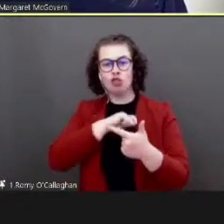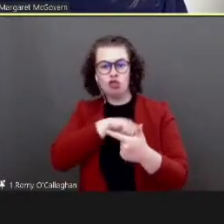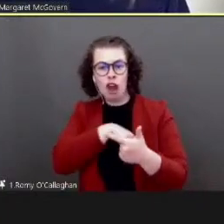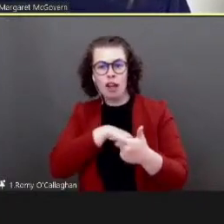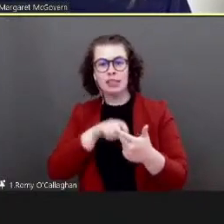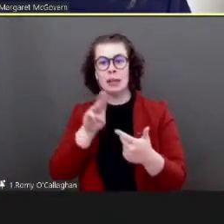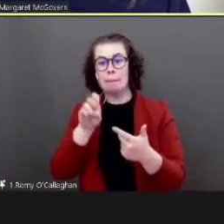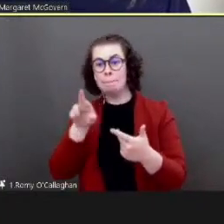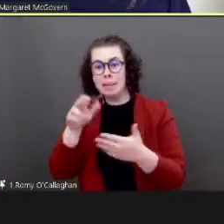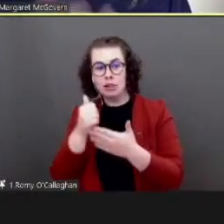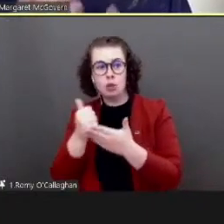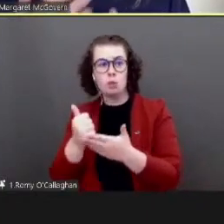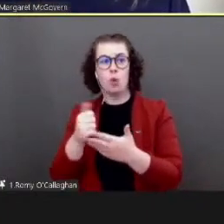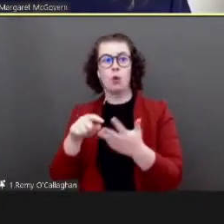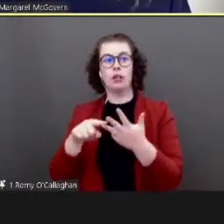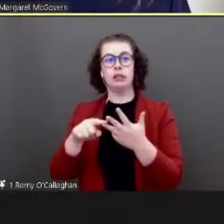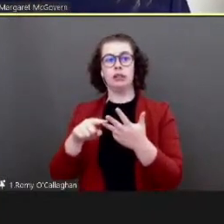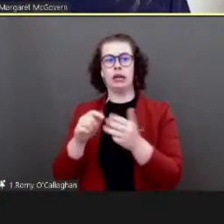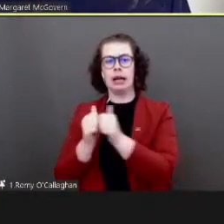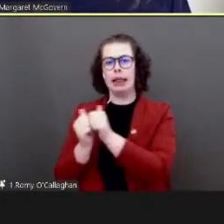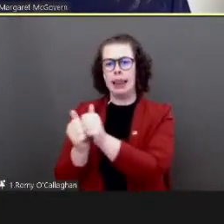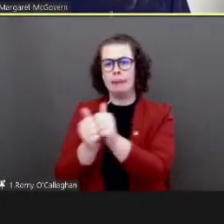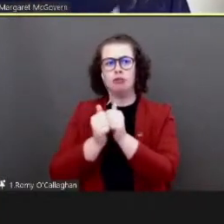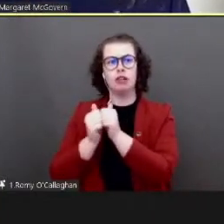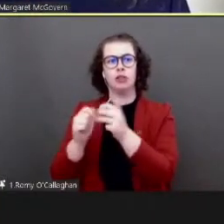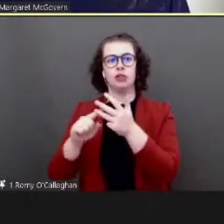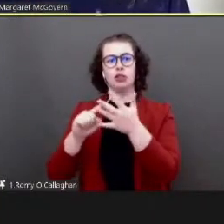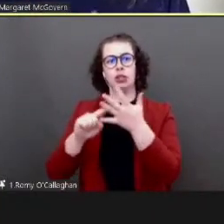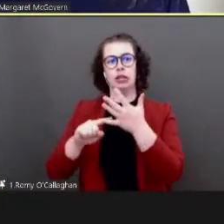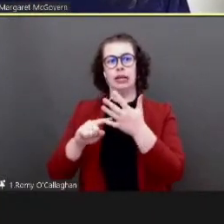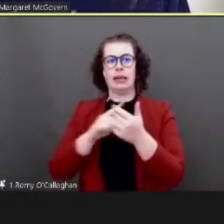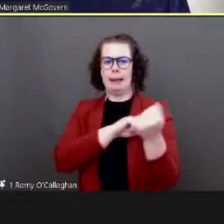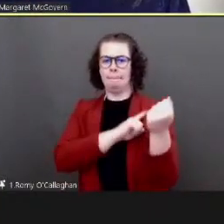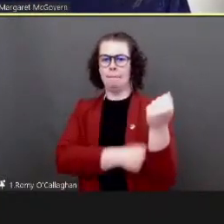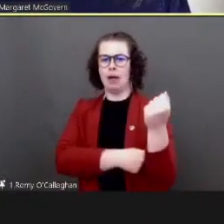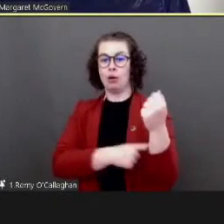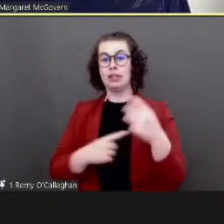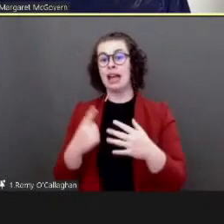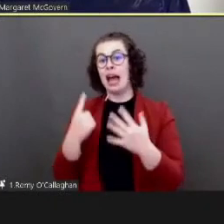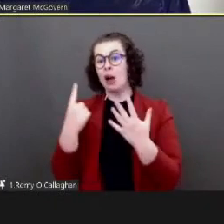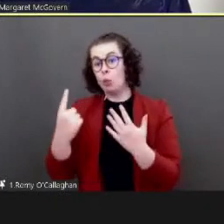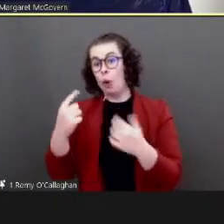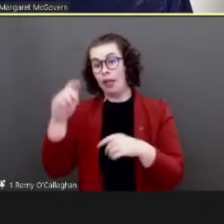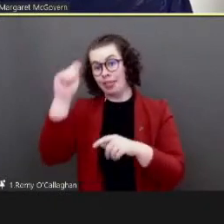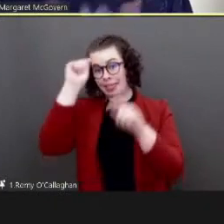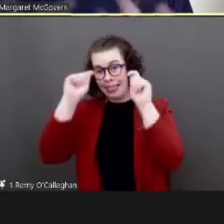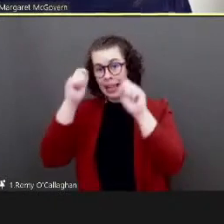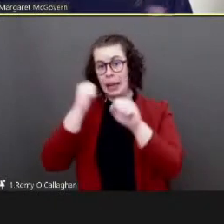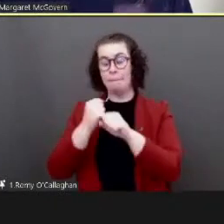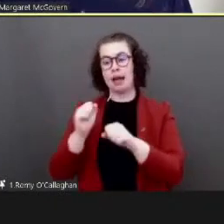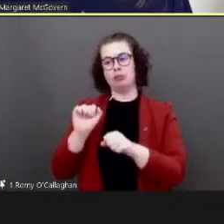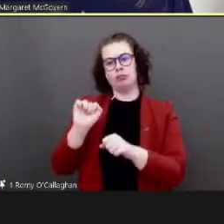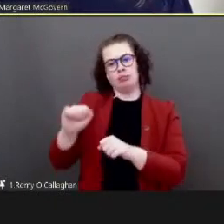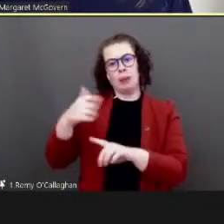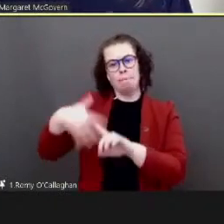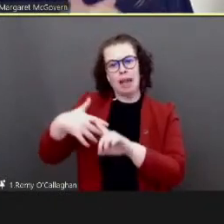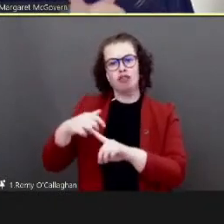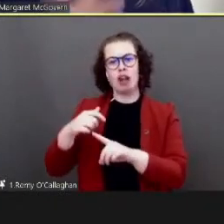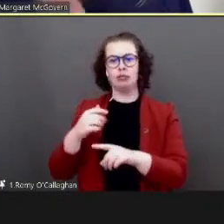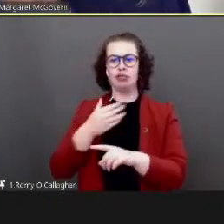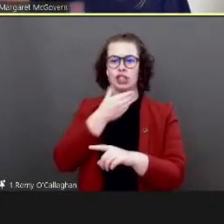enough — and one that gives recognition to cultural, historical, and gender issues. these principles